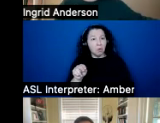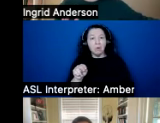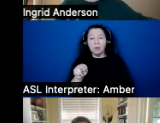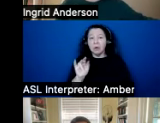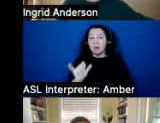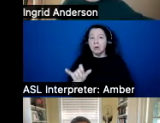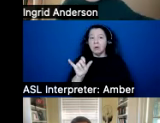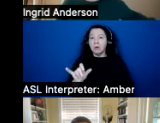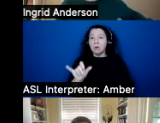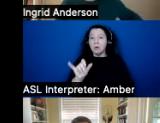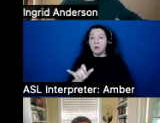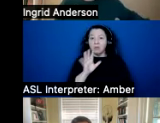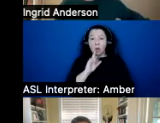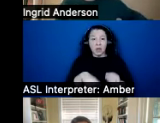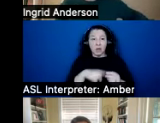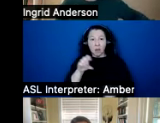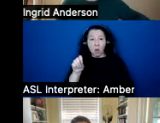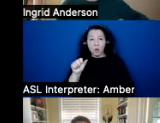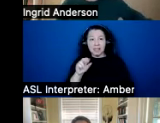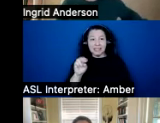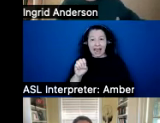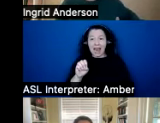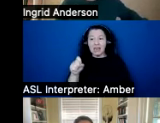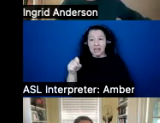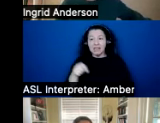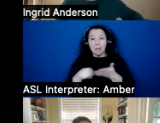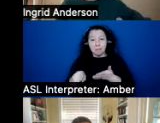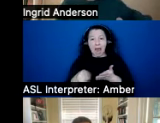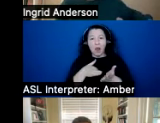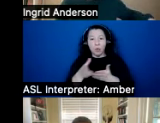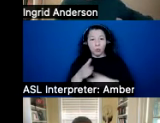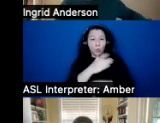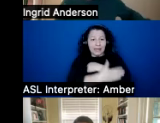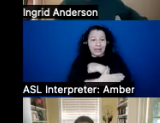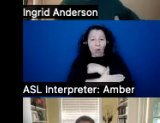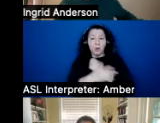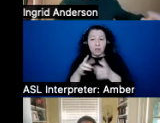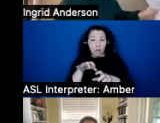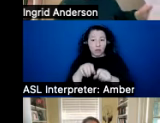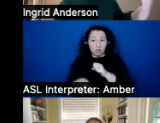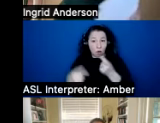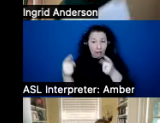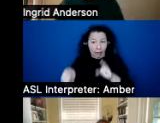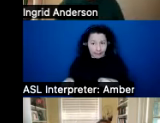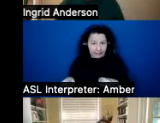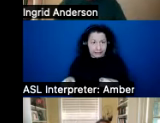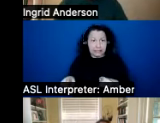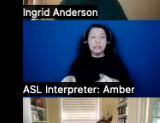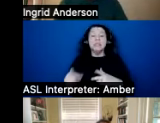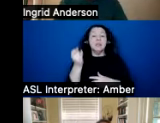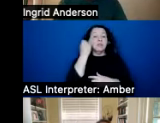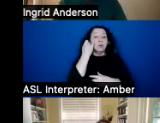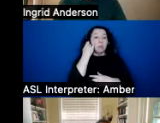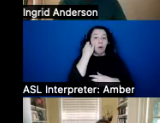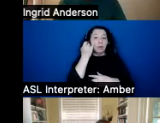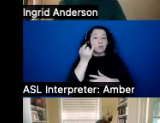if you're talking about a SANE, they're paid for by the county in which the assault occurred. And then if